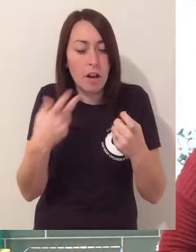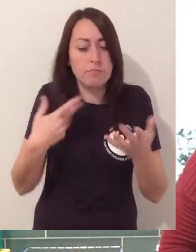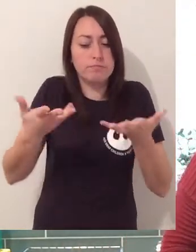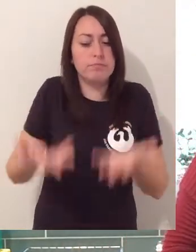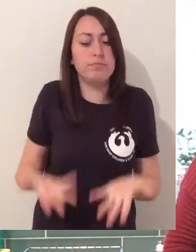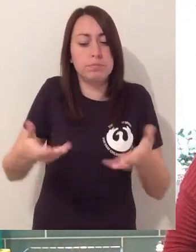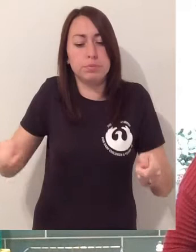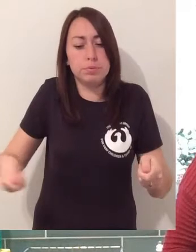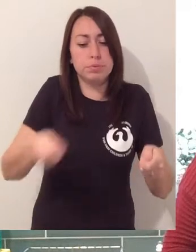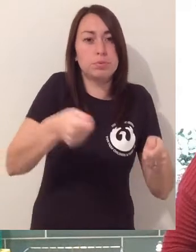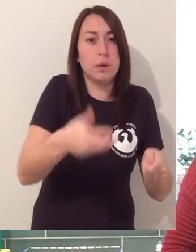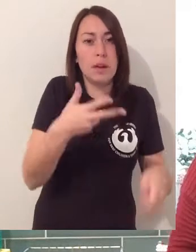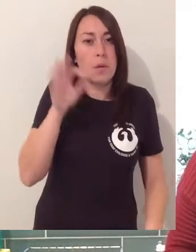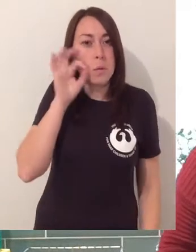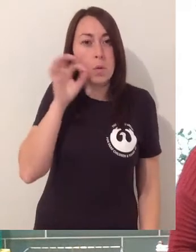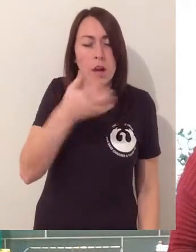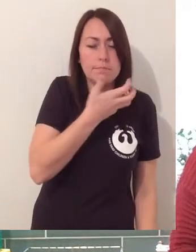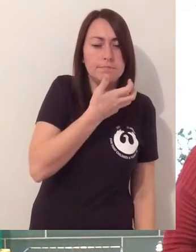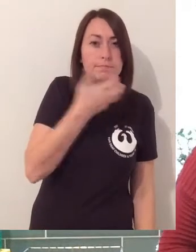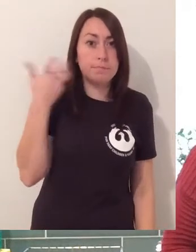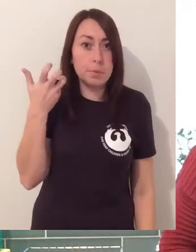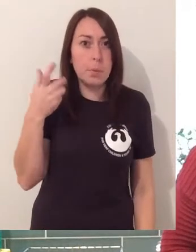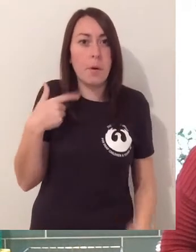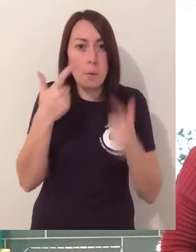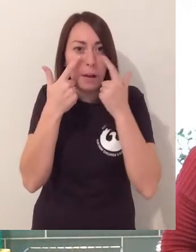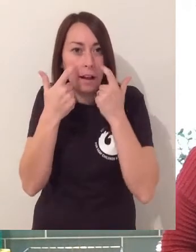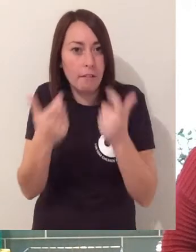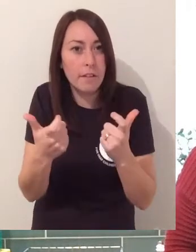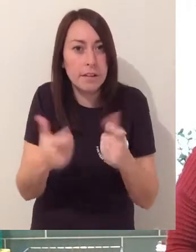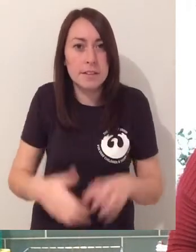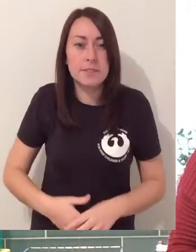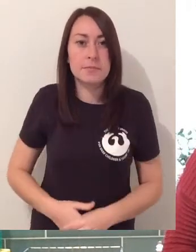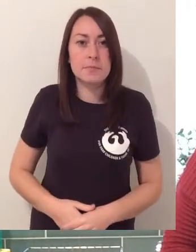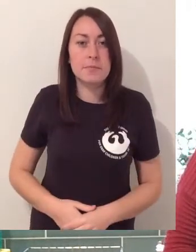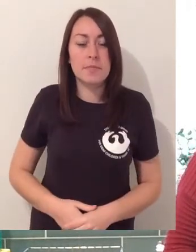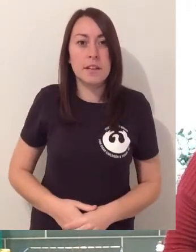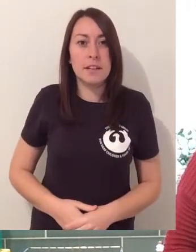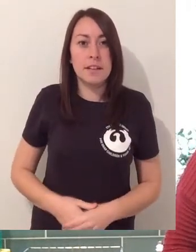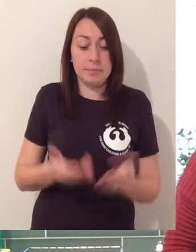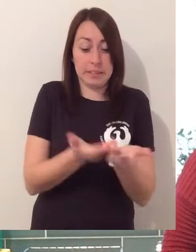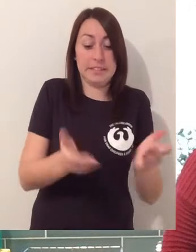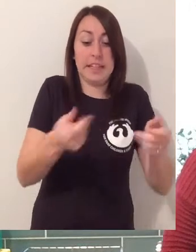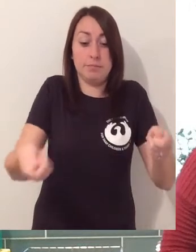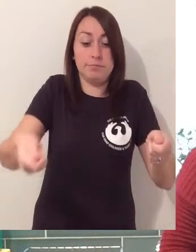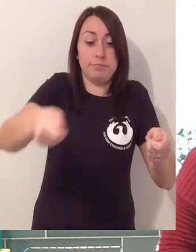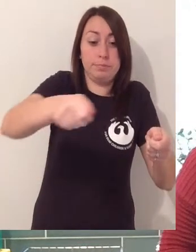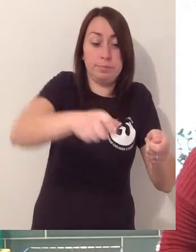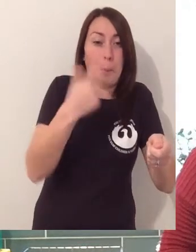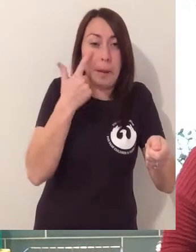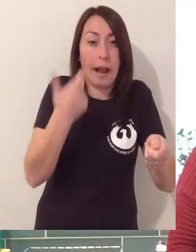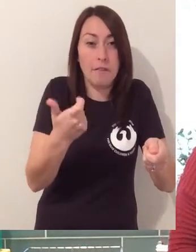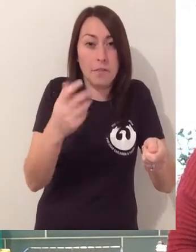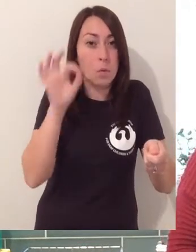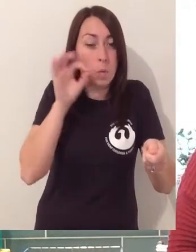heavy and the water is extremely hot. So be careful while you're carrying it over to the sink, and also while you're pouring it into the colander or the